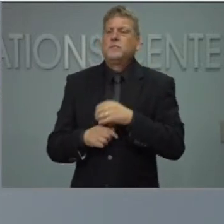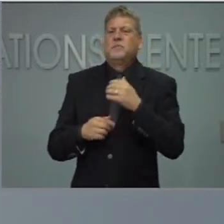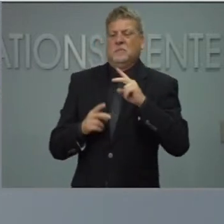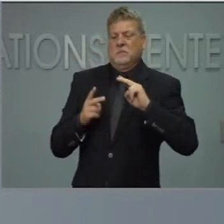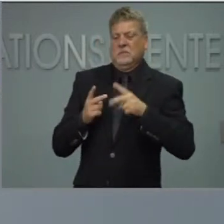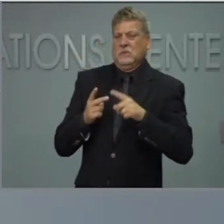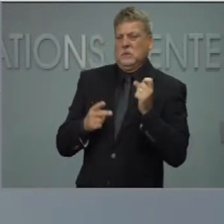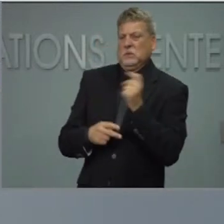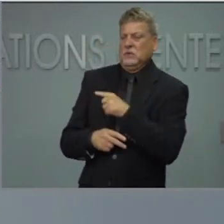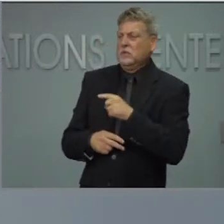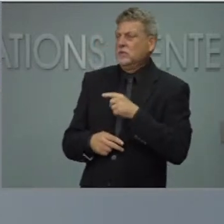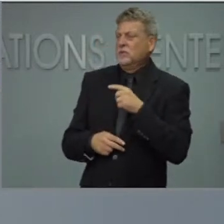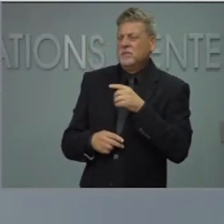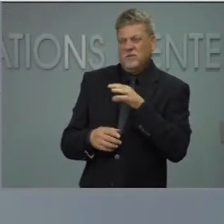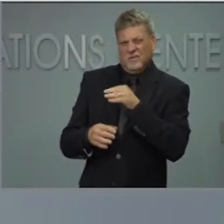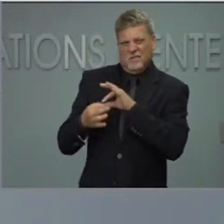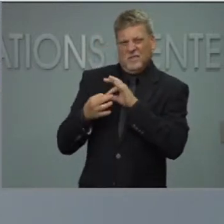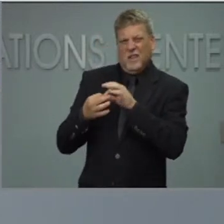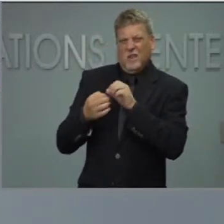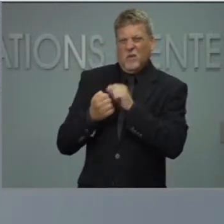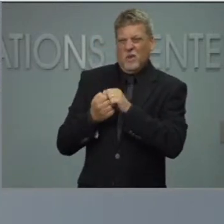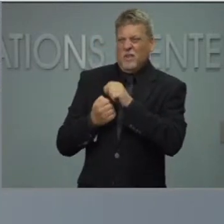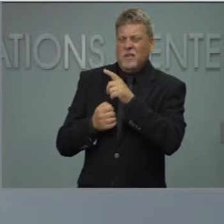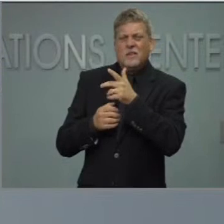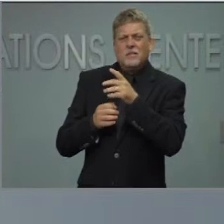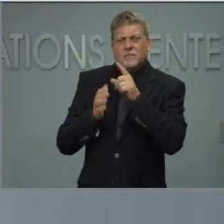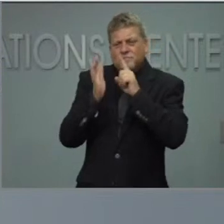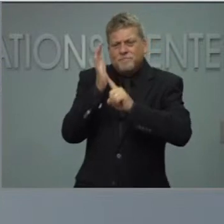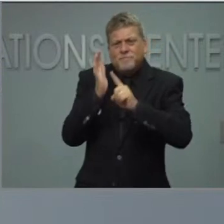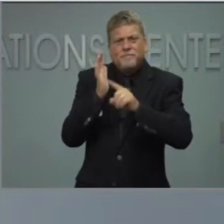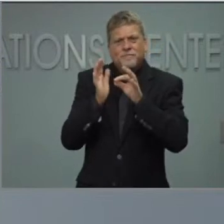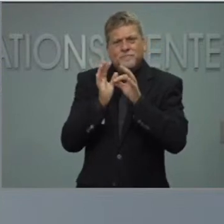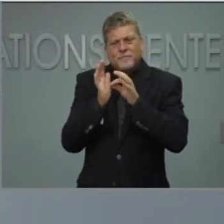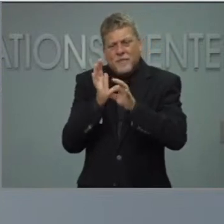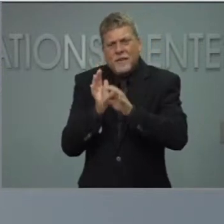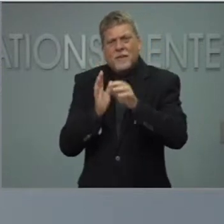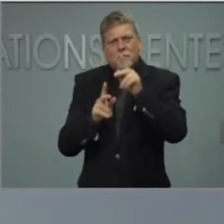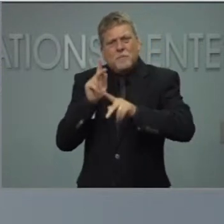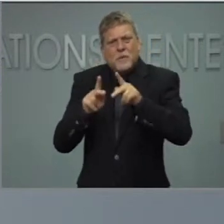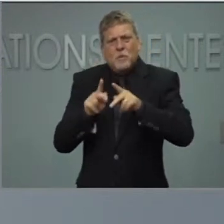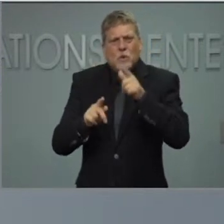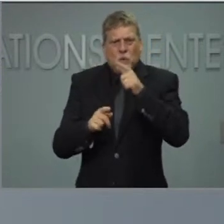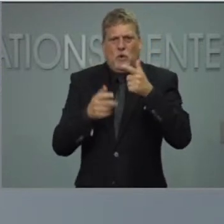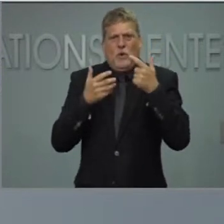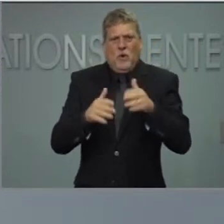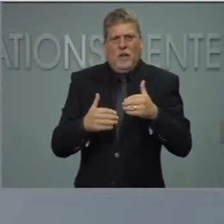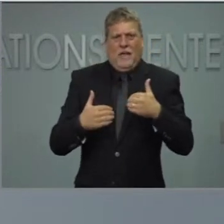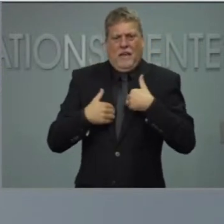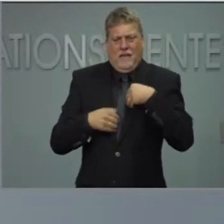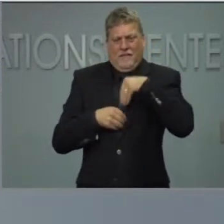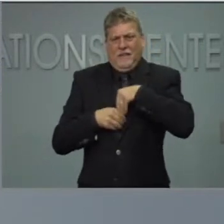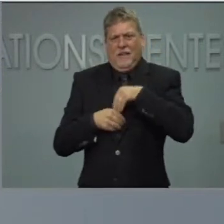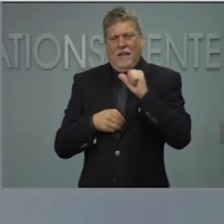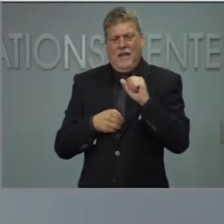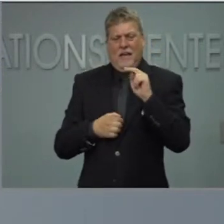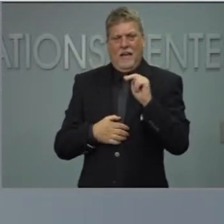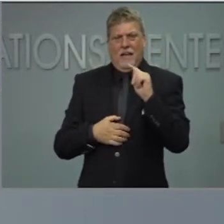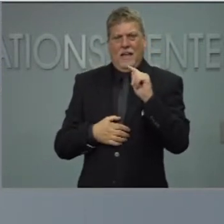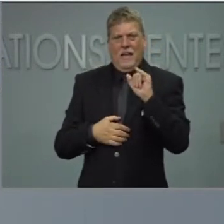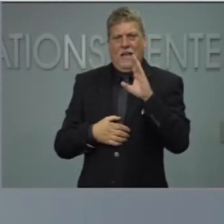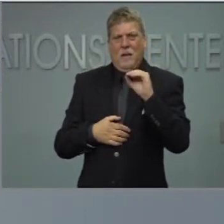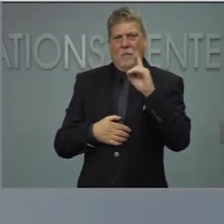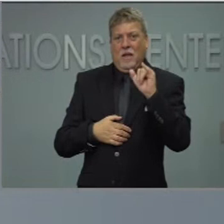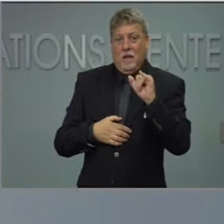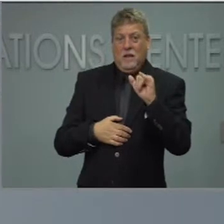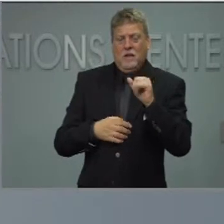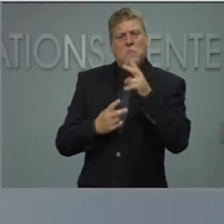doing, and what will the state continue to do to track, that percentage of the population that does possess antibodies, both from vaccinations and